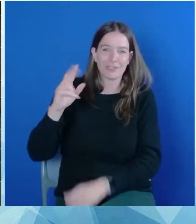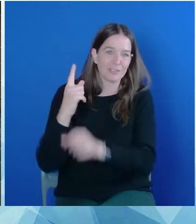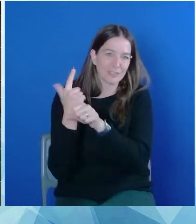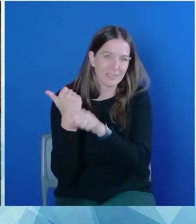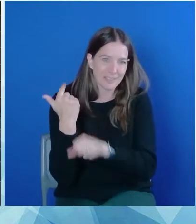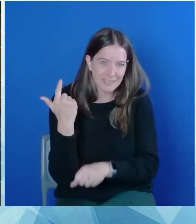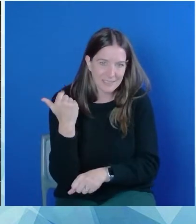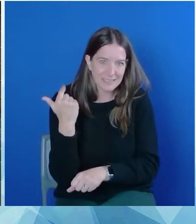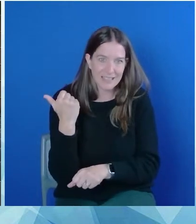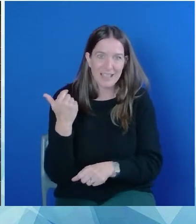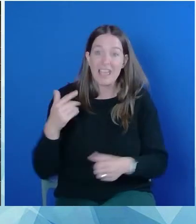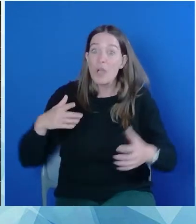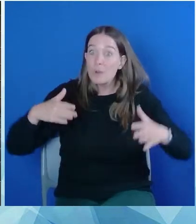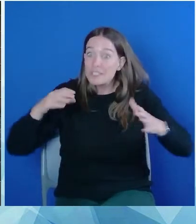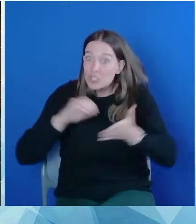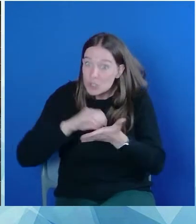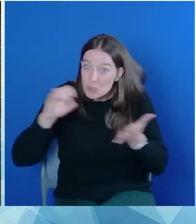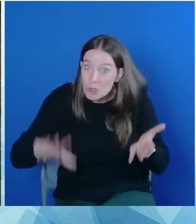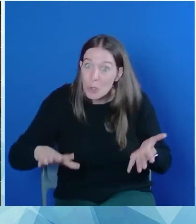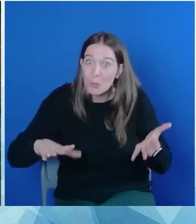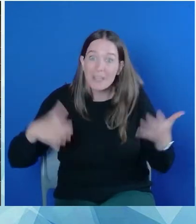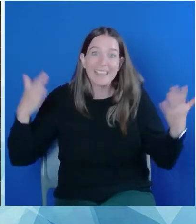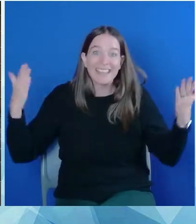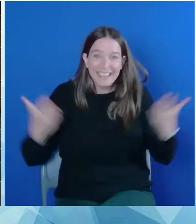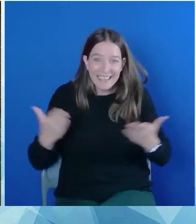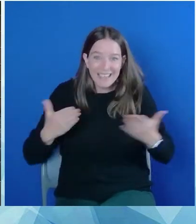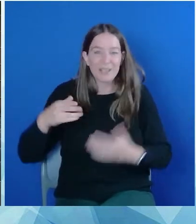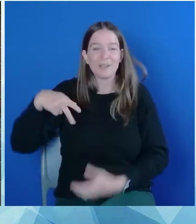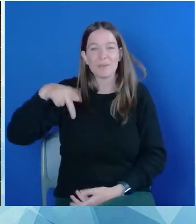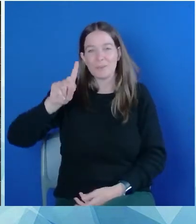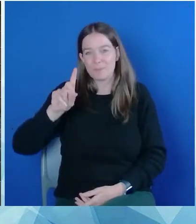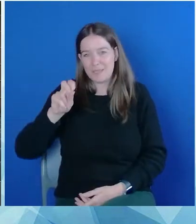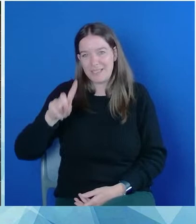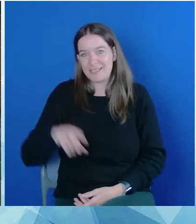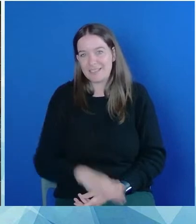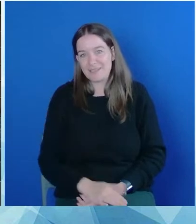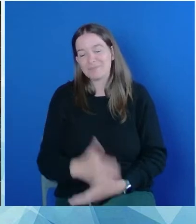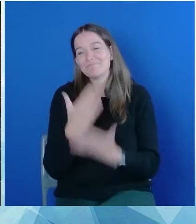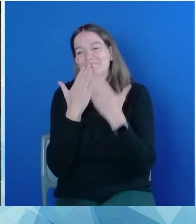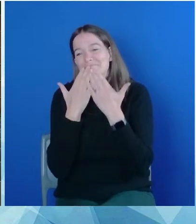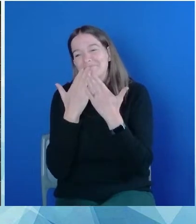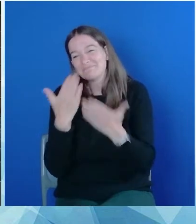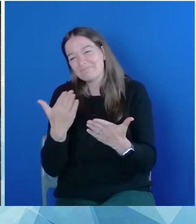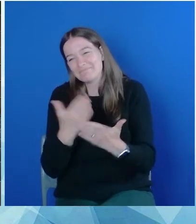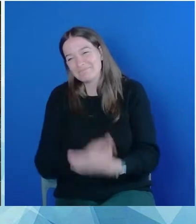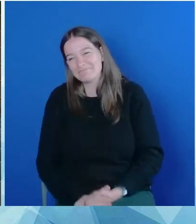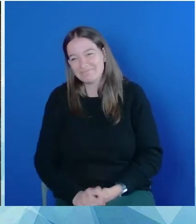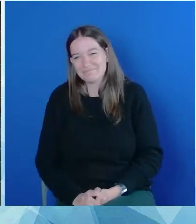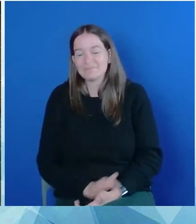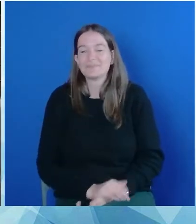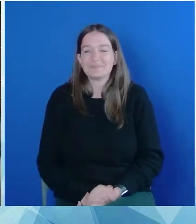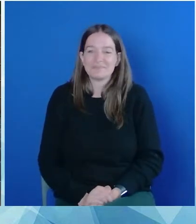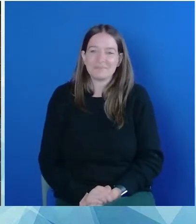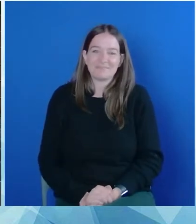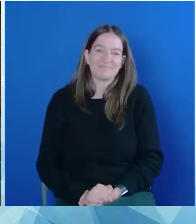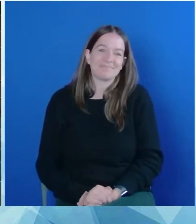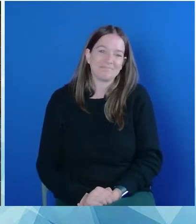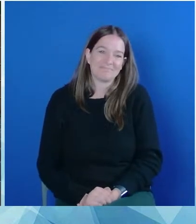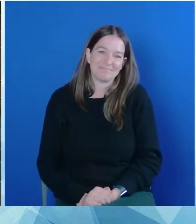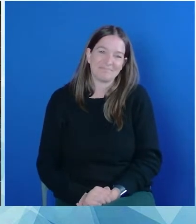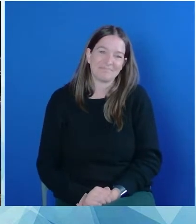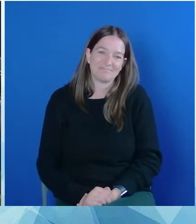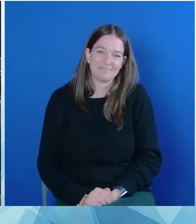year. He was a student here at PDSD, believe it or not. So thank you so much.